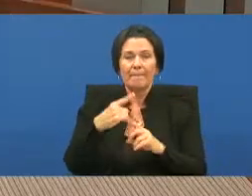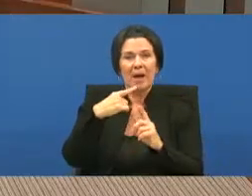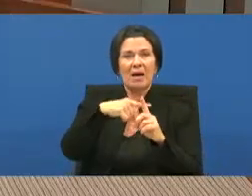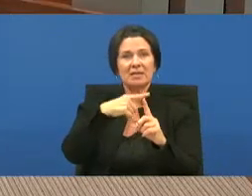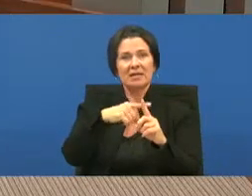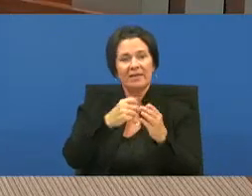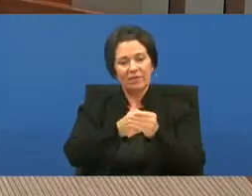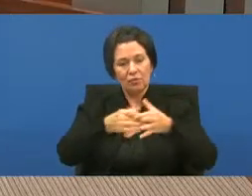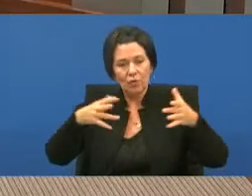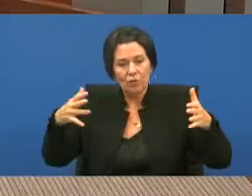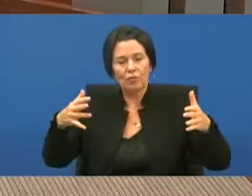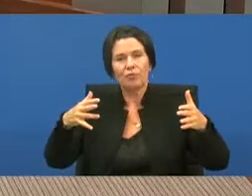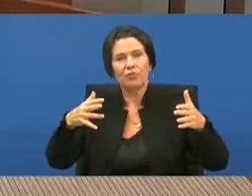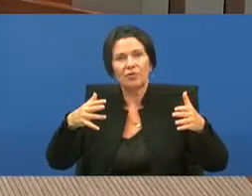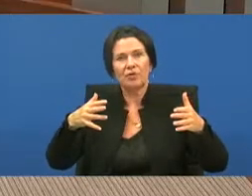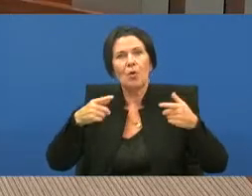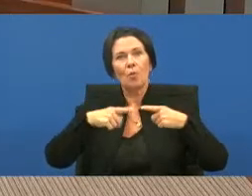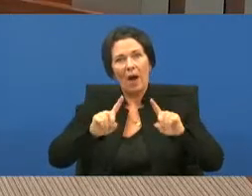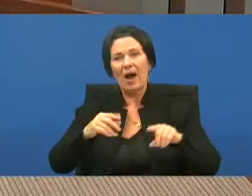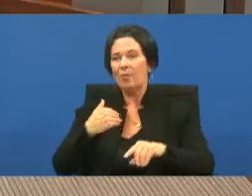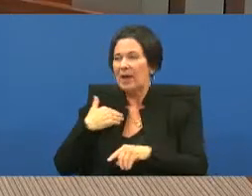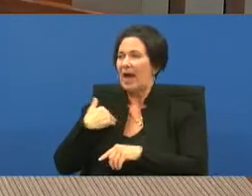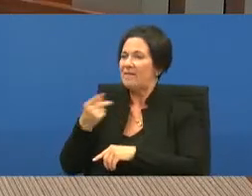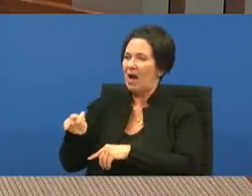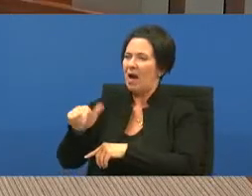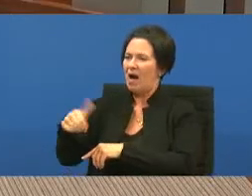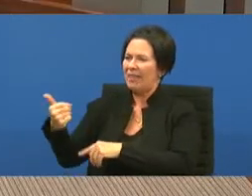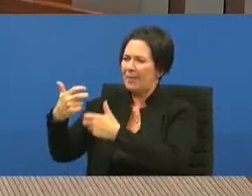while also dealing with our other budgetary issues